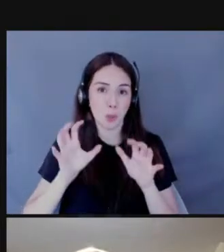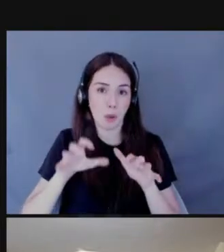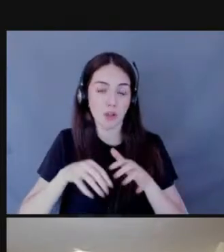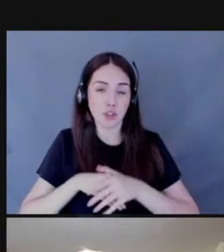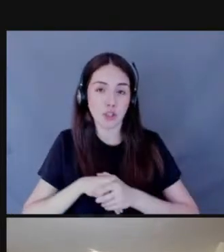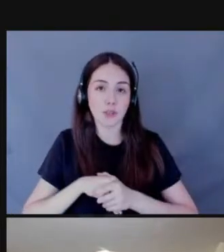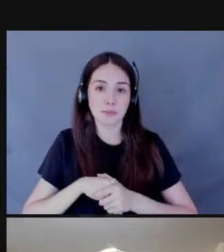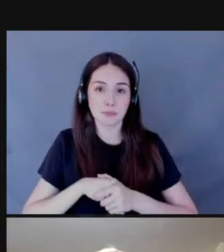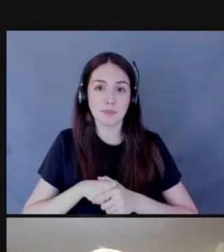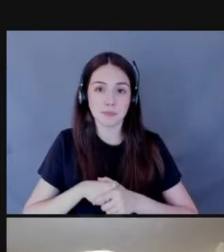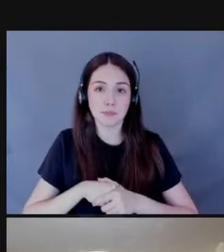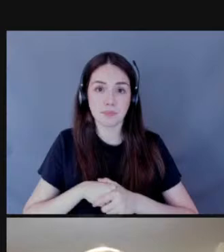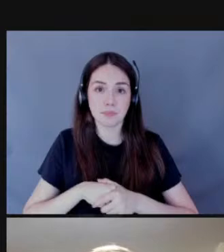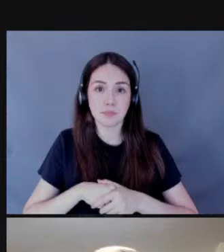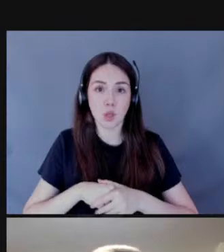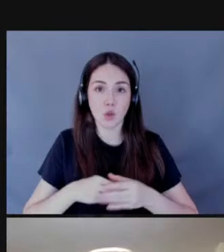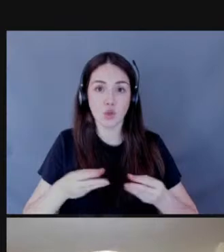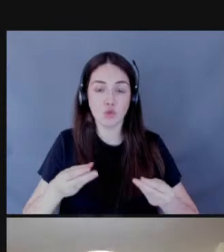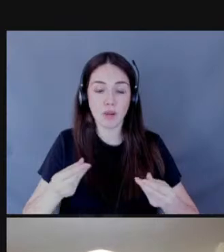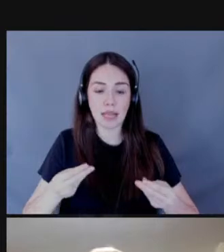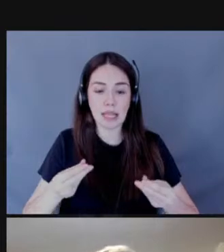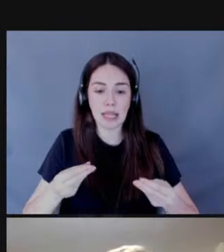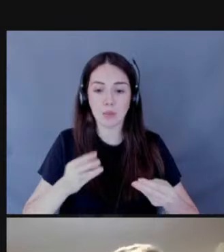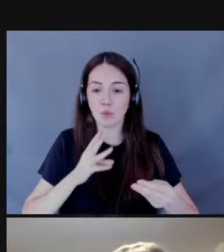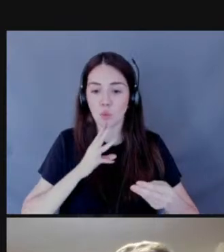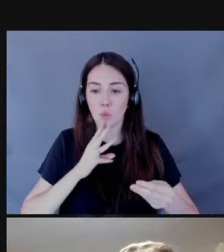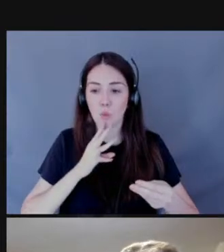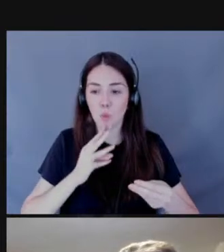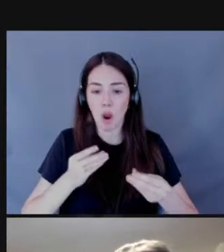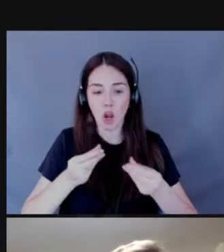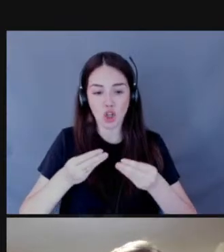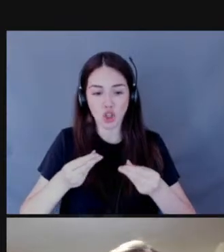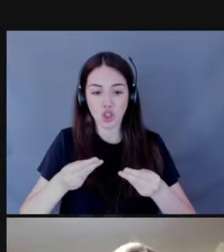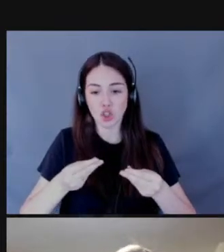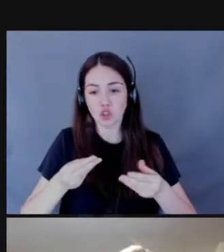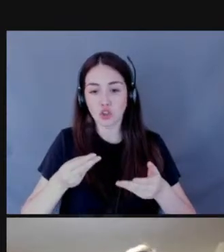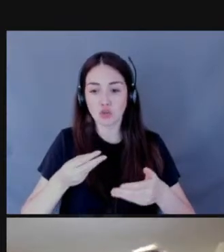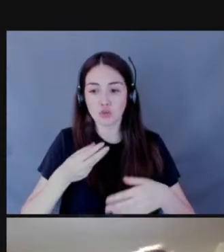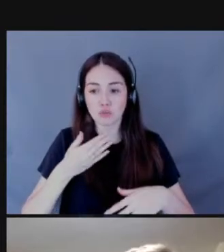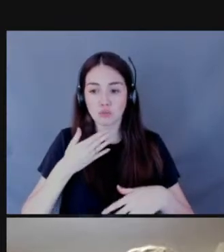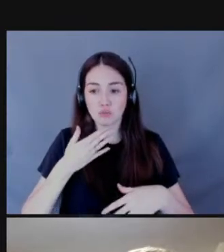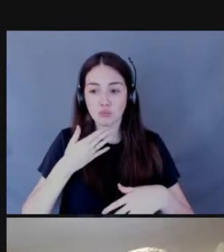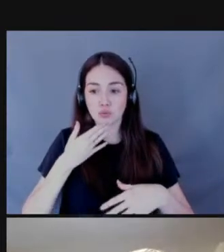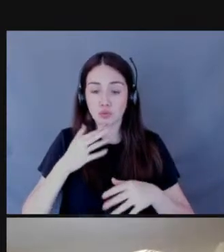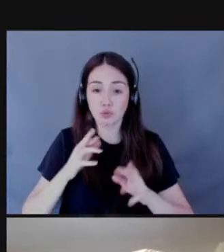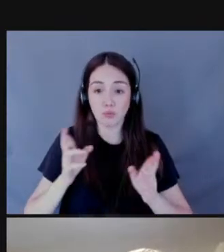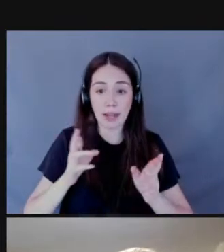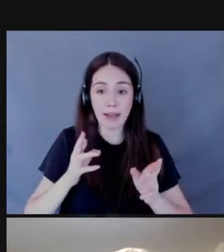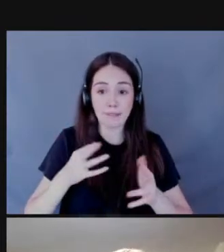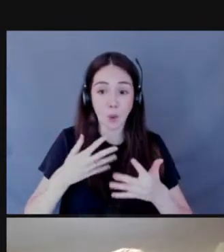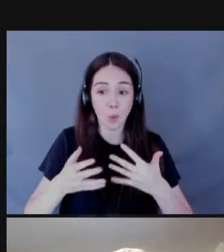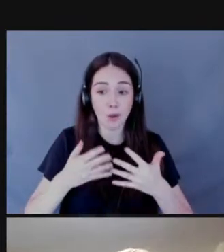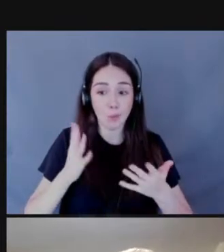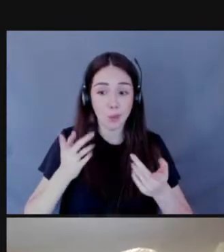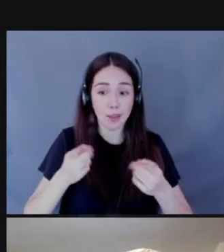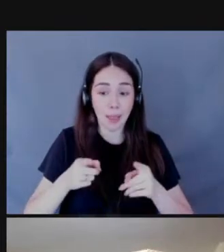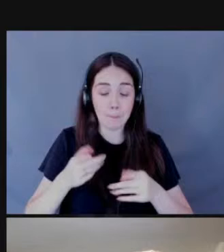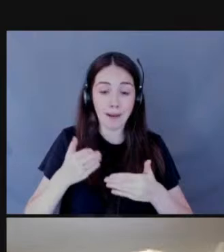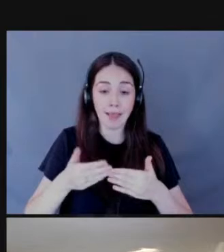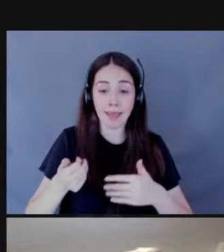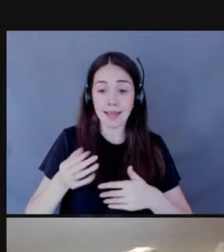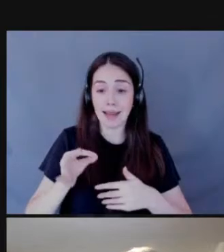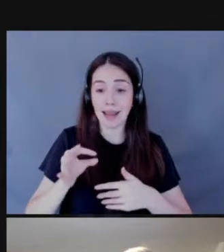So there's fertile ground, or water, I guess I should say, for whatever is going to happen in the late 70s with this